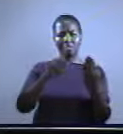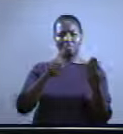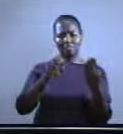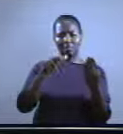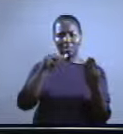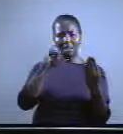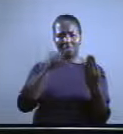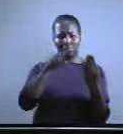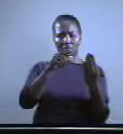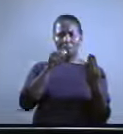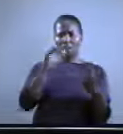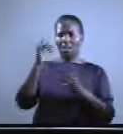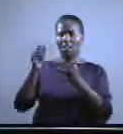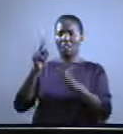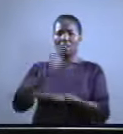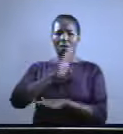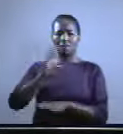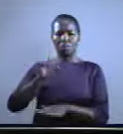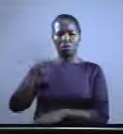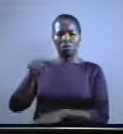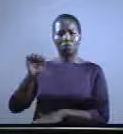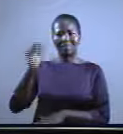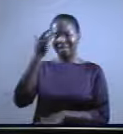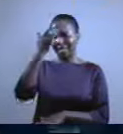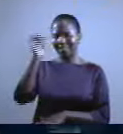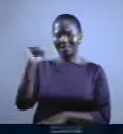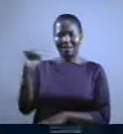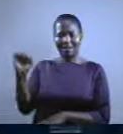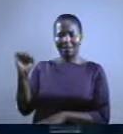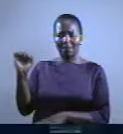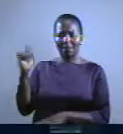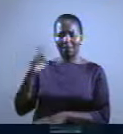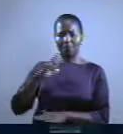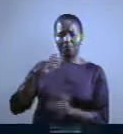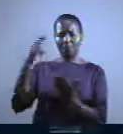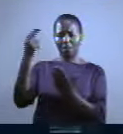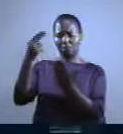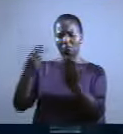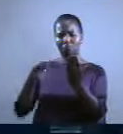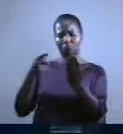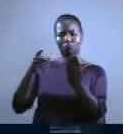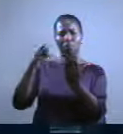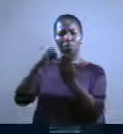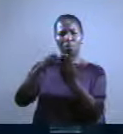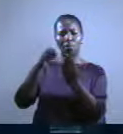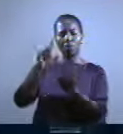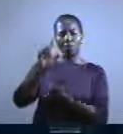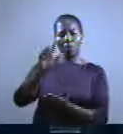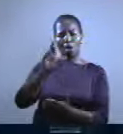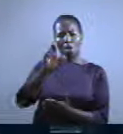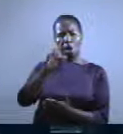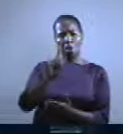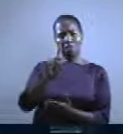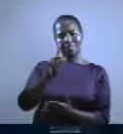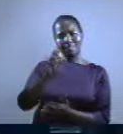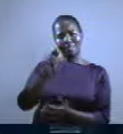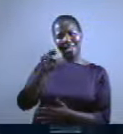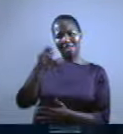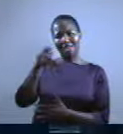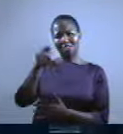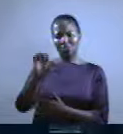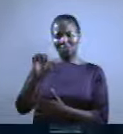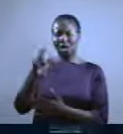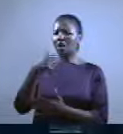ridicule the Board of Cricket in India. The use of the image of the Lord Ganesha to accomplish this is